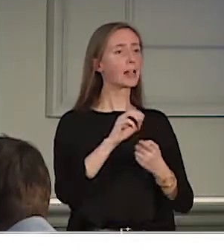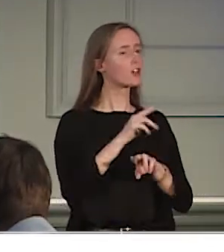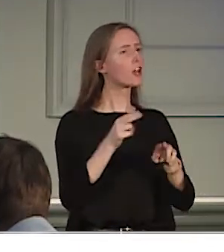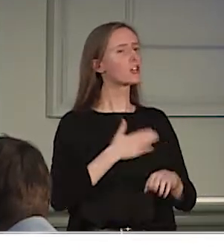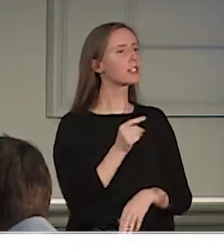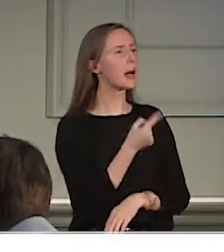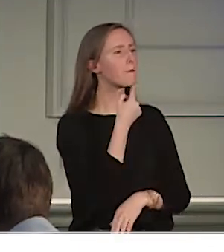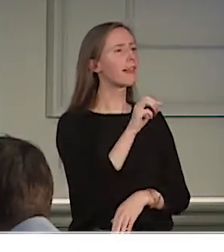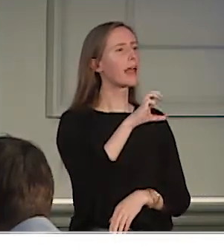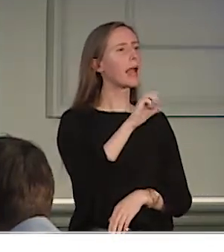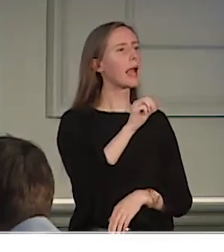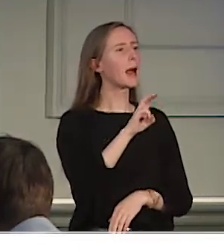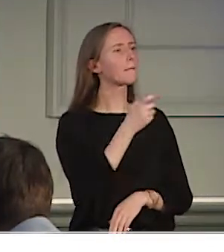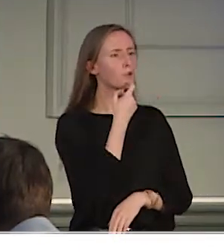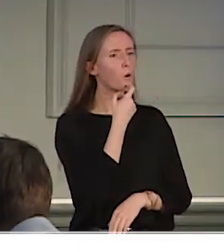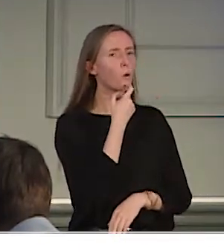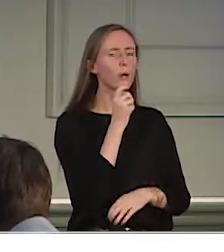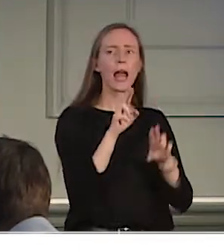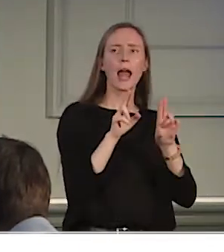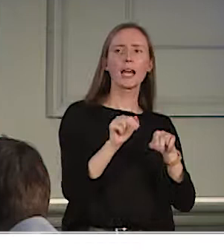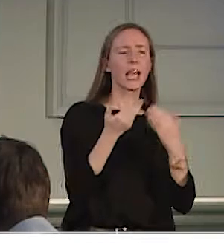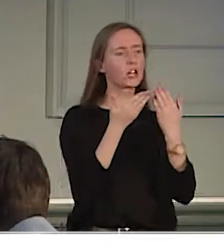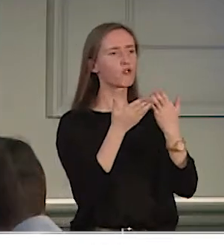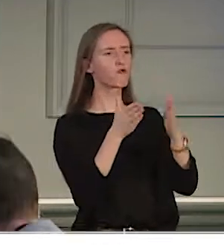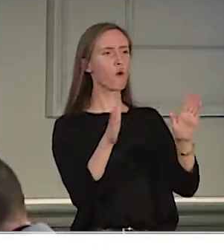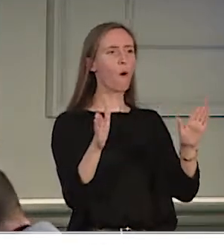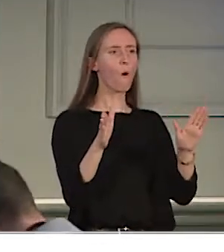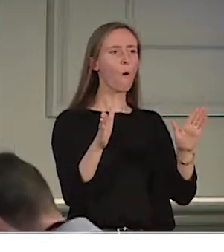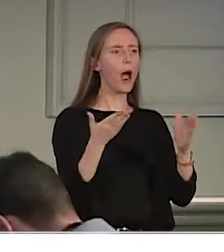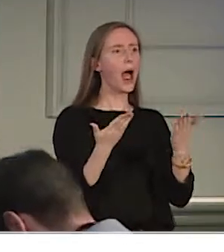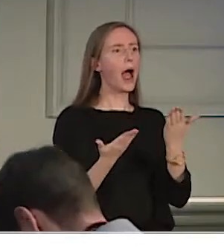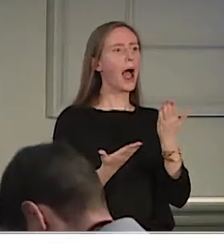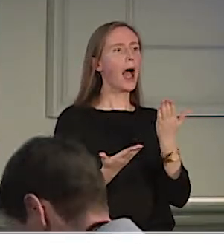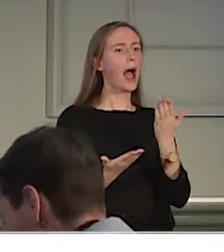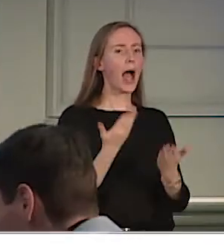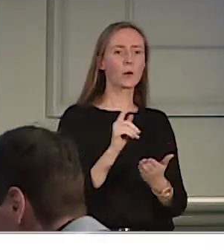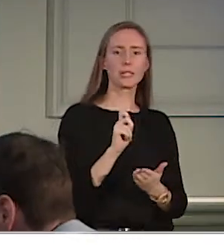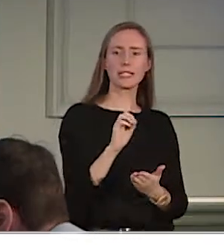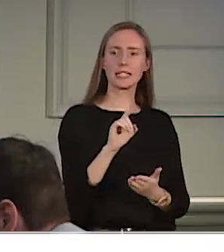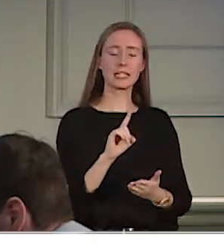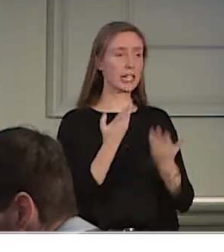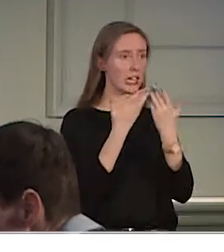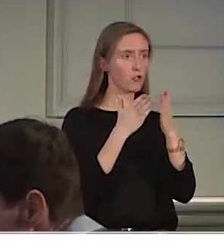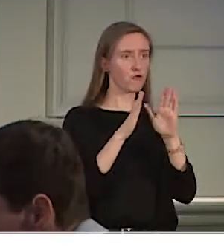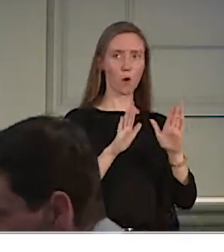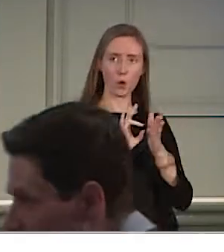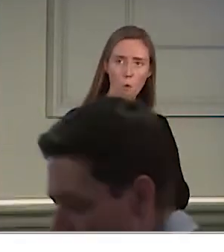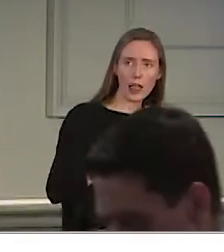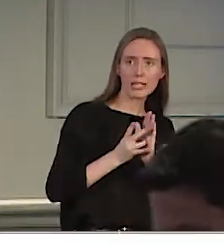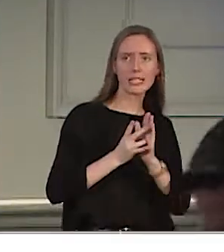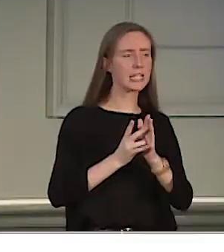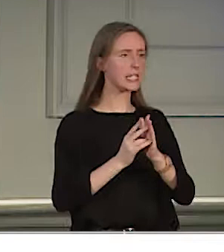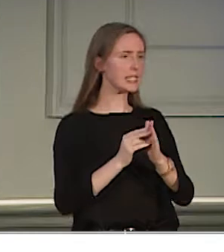both develop and to showcase the Trinity graduate attributes that we've been hearing so much about this evening. So acting responsibly, thinking